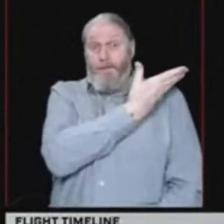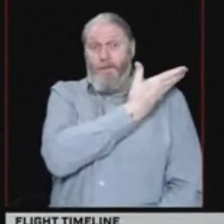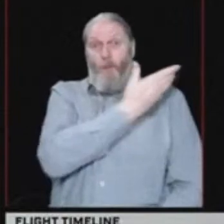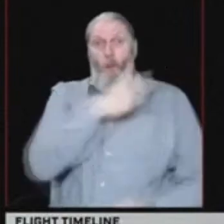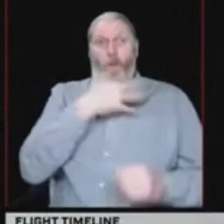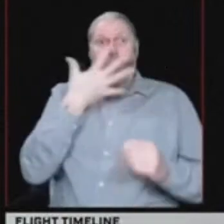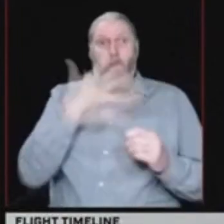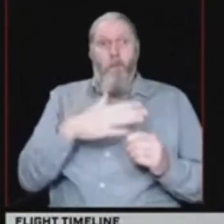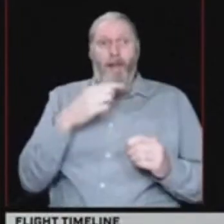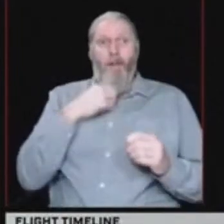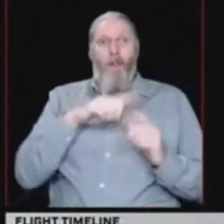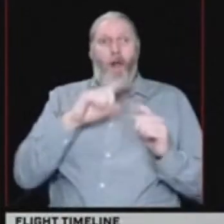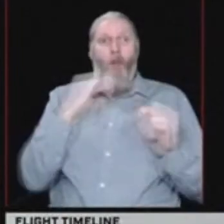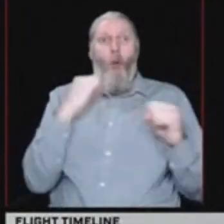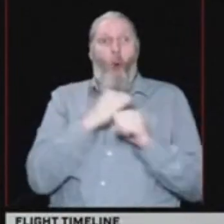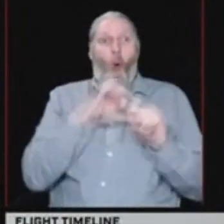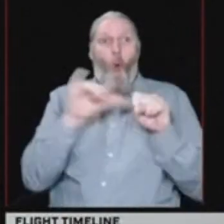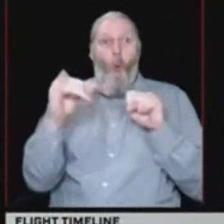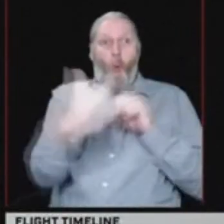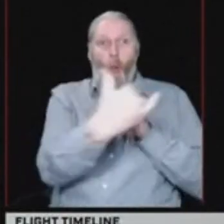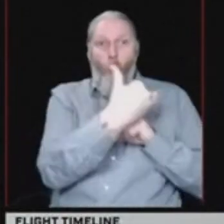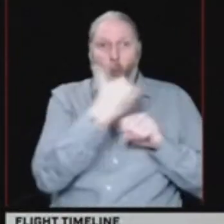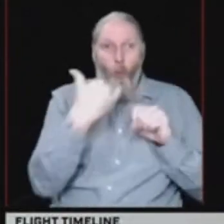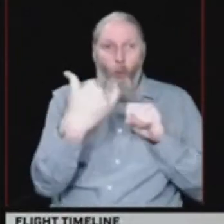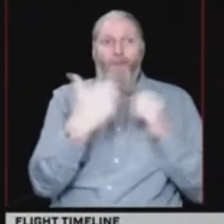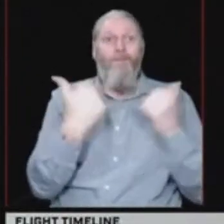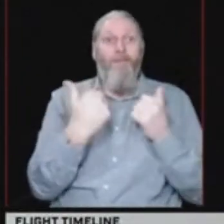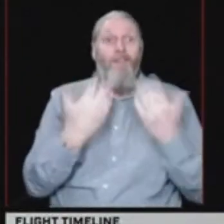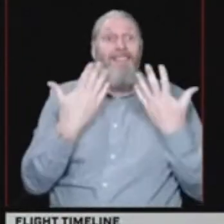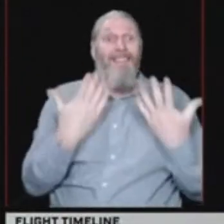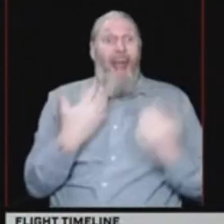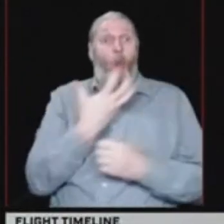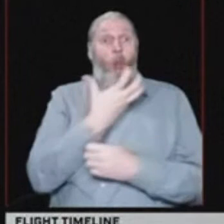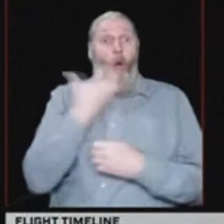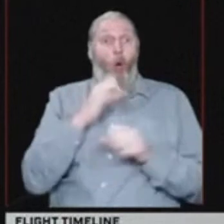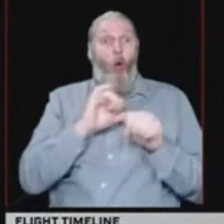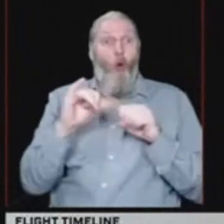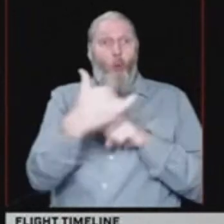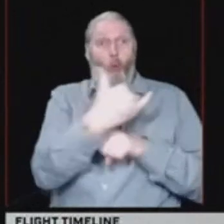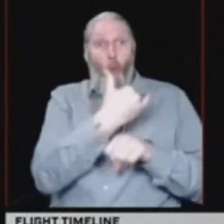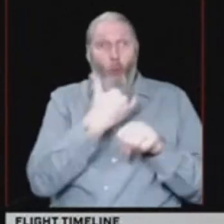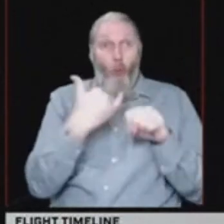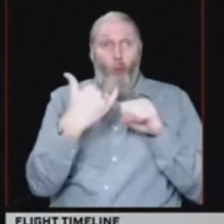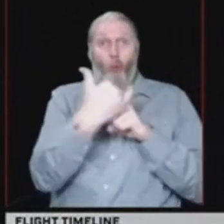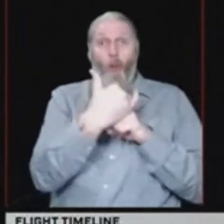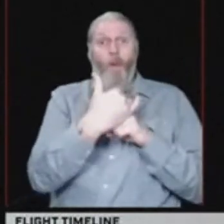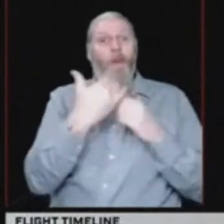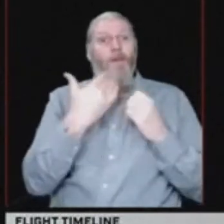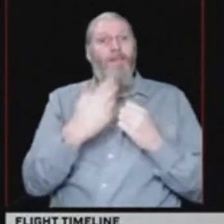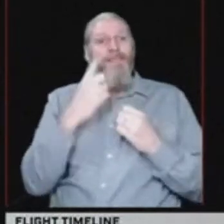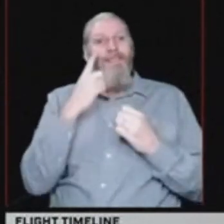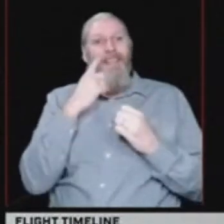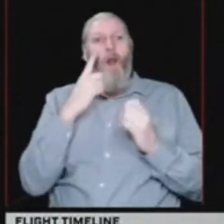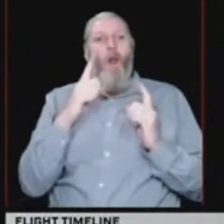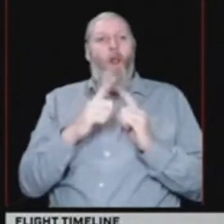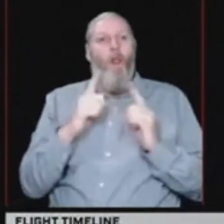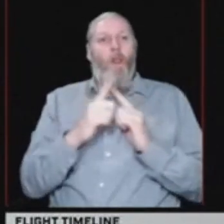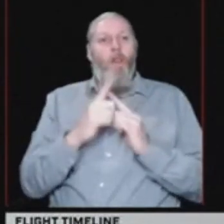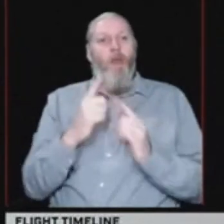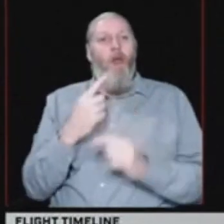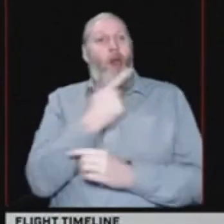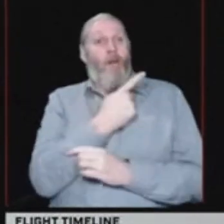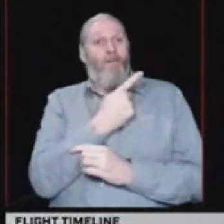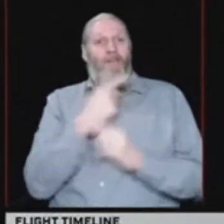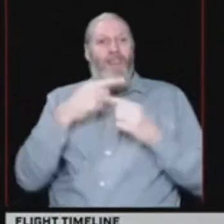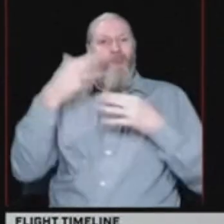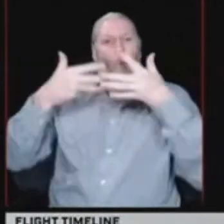through our cold pass, and we're now working through the hot pass. The counter on the left-hand side is a little bit of a misnomer because